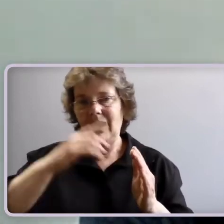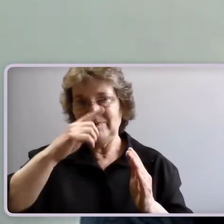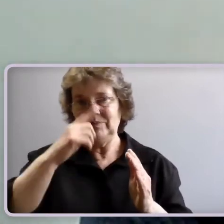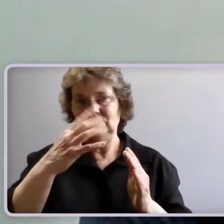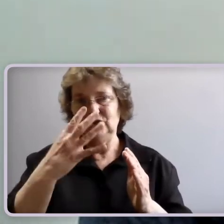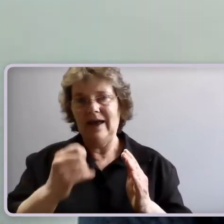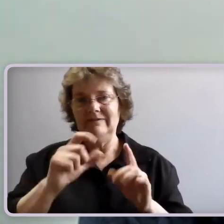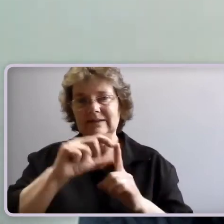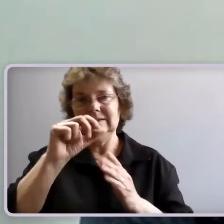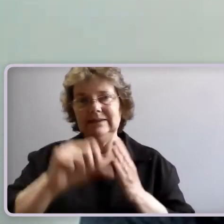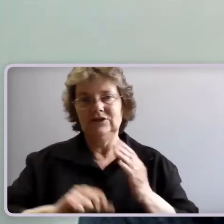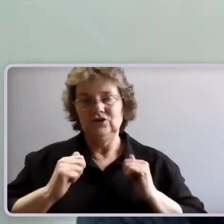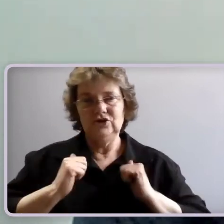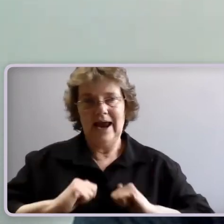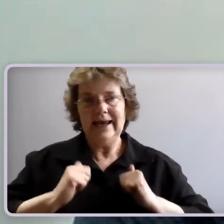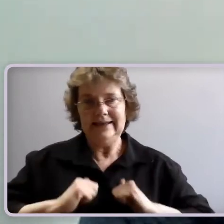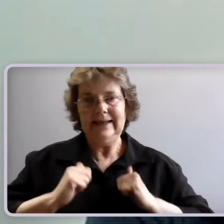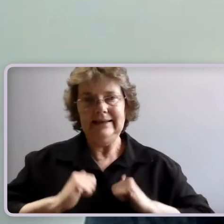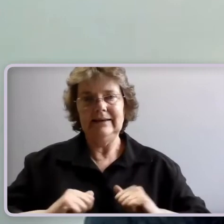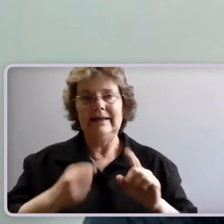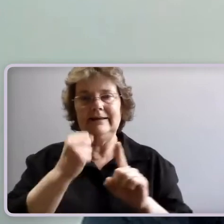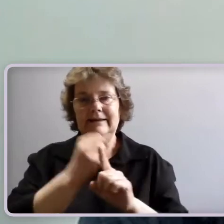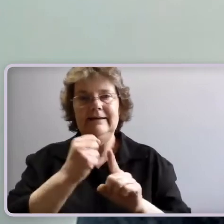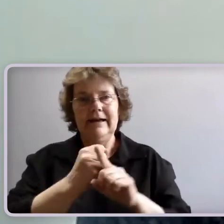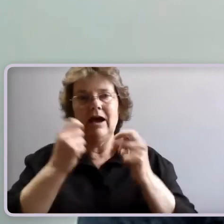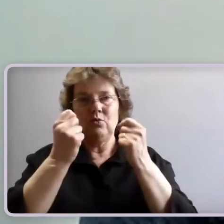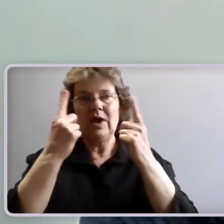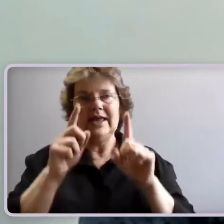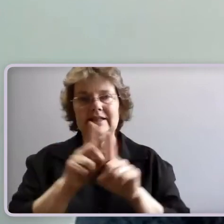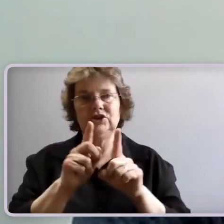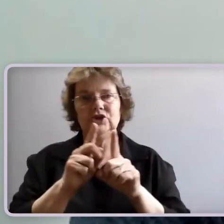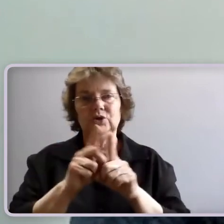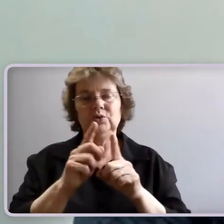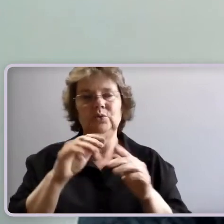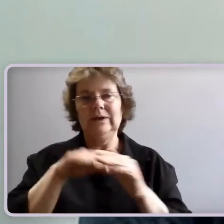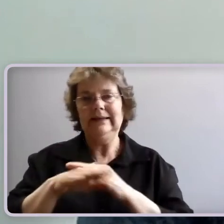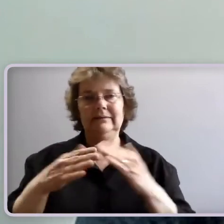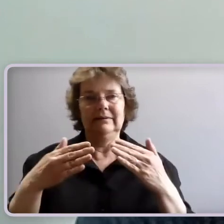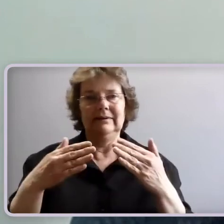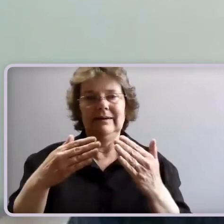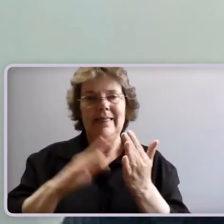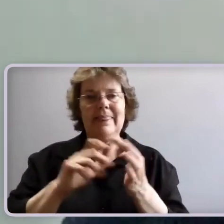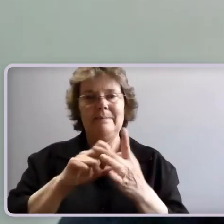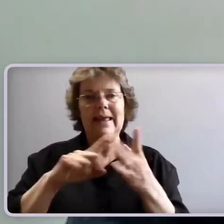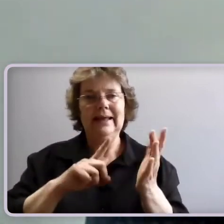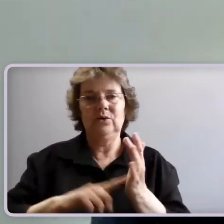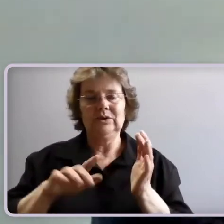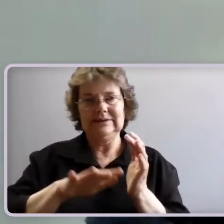advocacy awareness as well in medical sectors, so that all of the bias